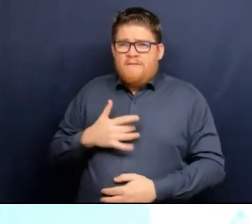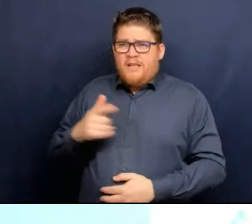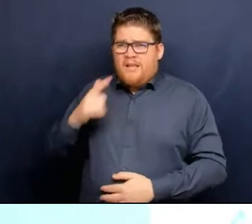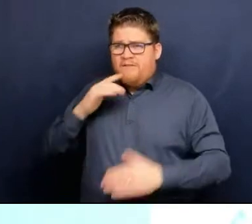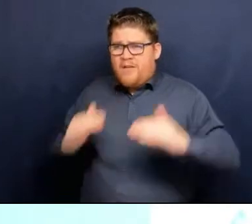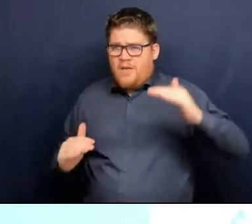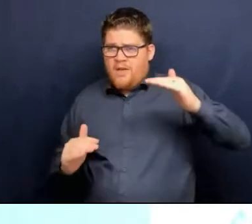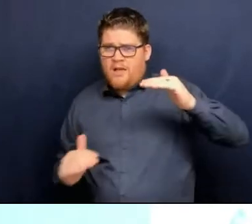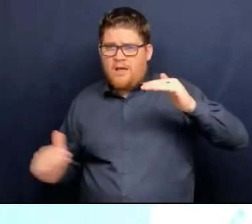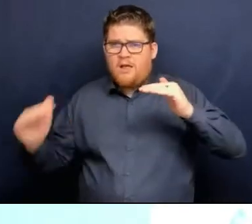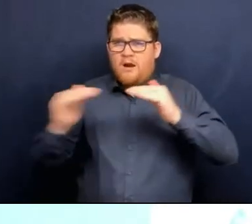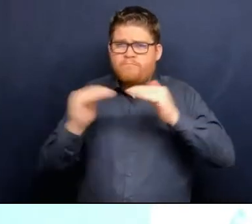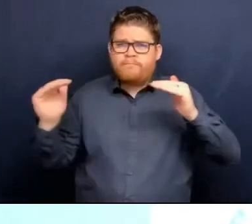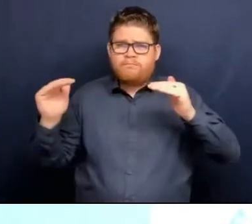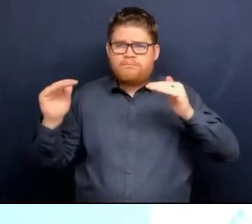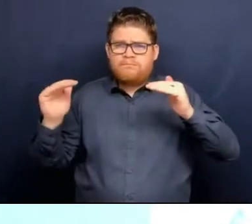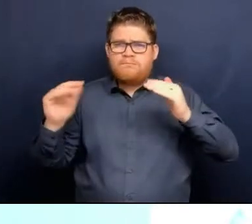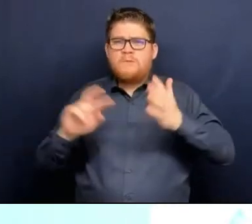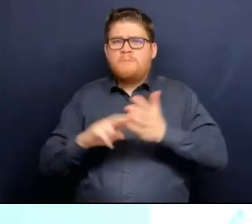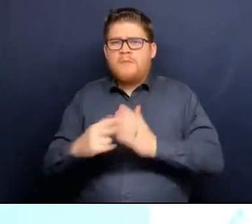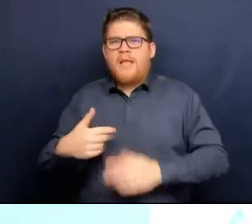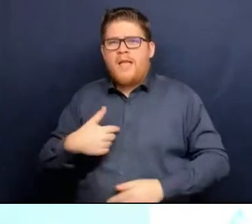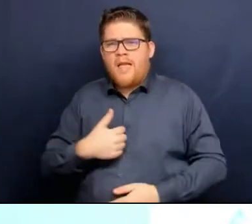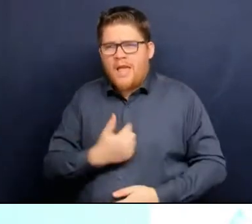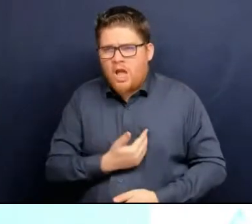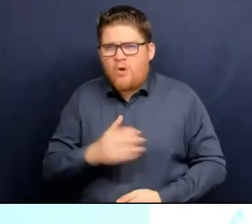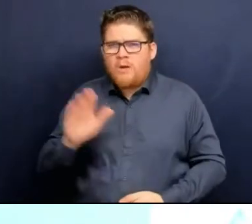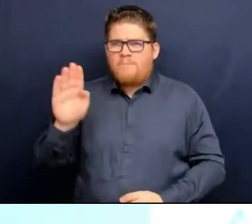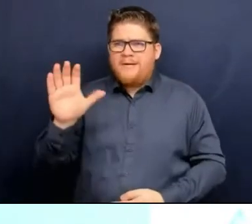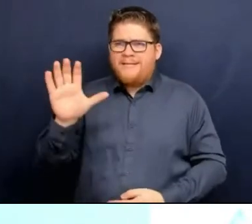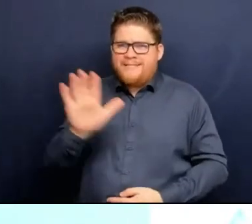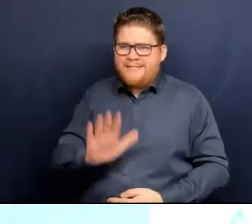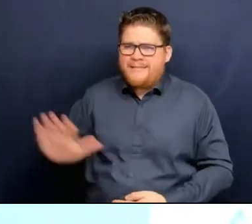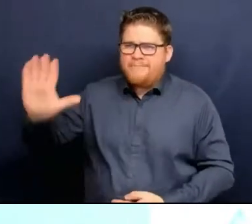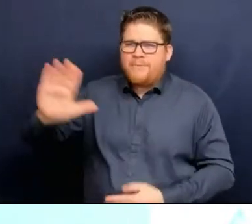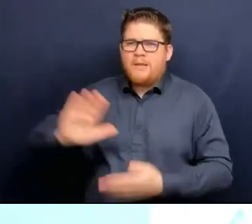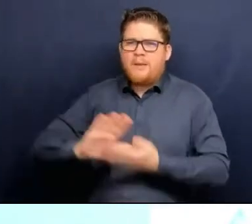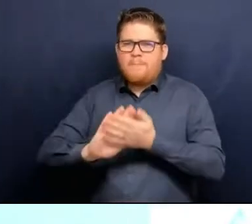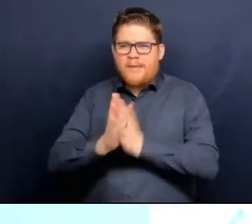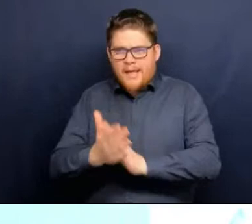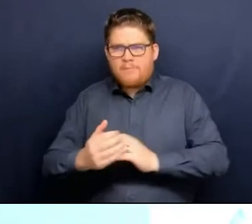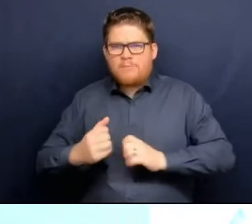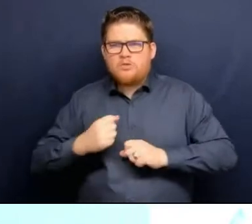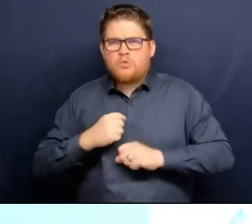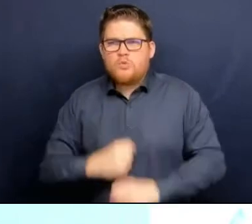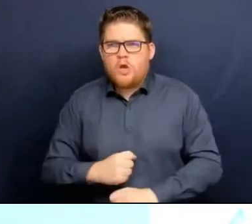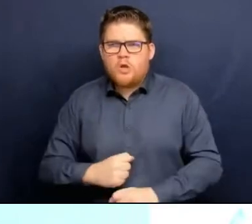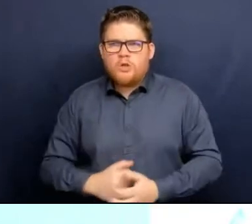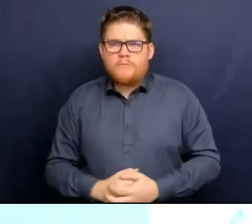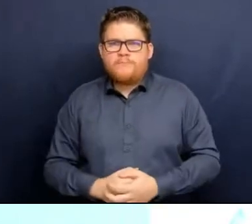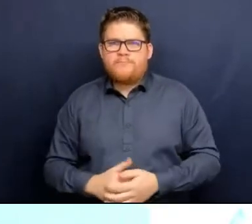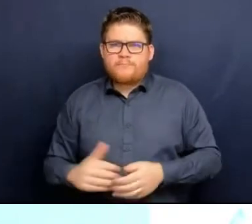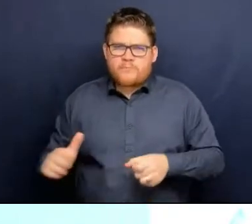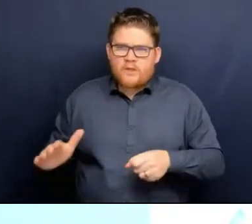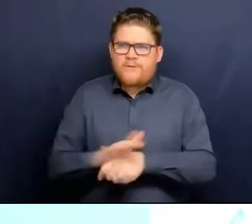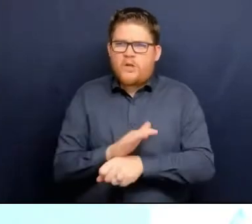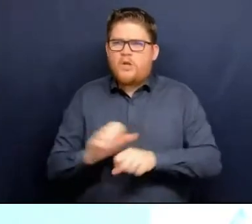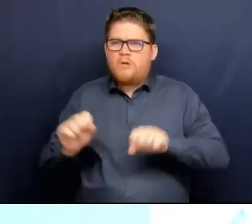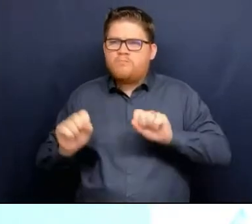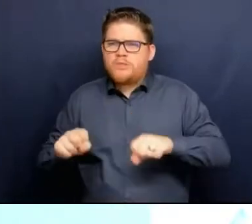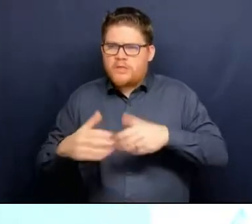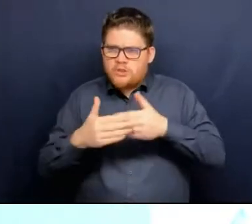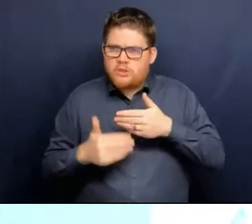all of our province. So I think that's, I think the as for the actions, the actions, 89 of them, are